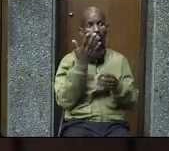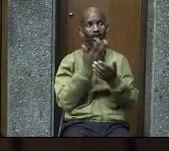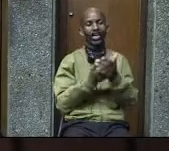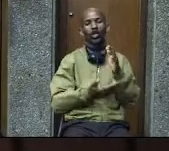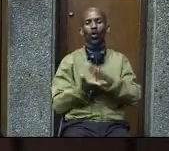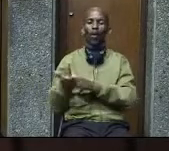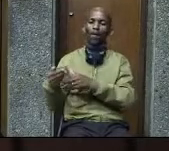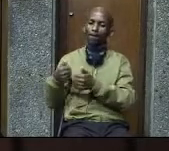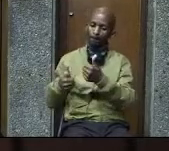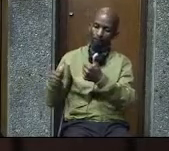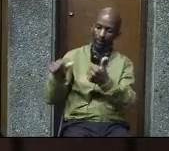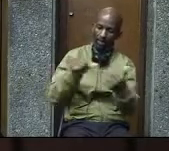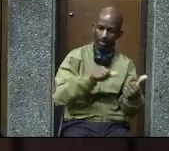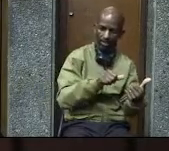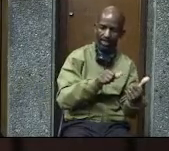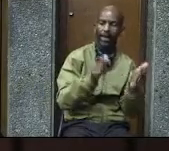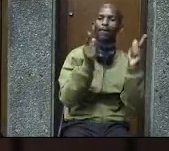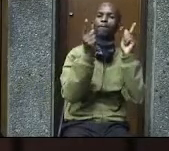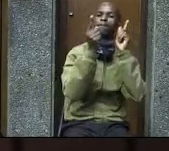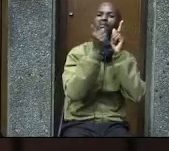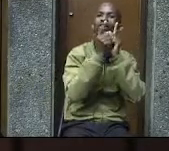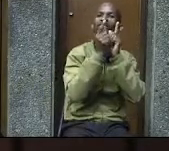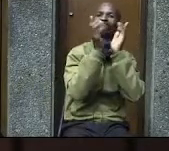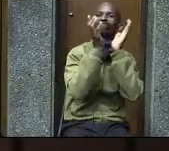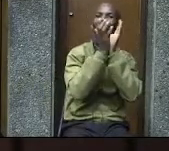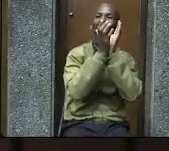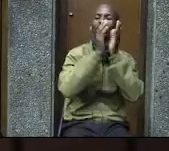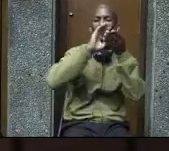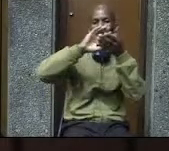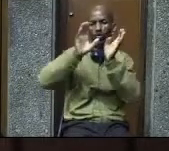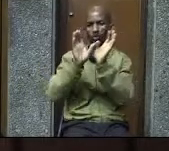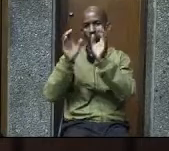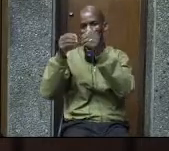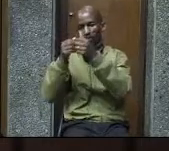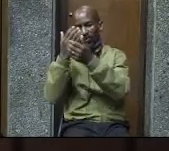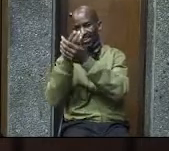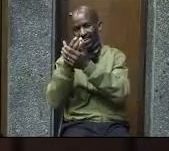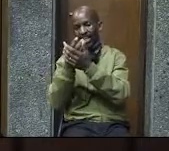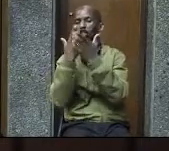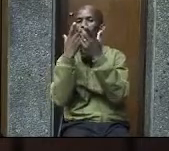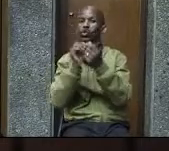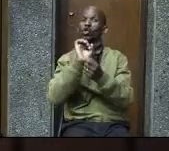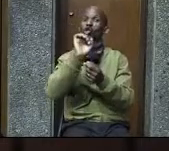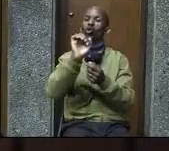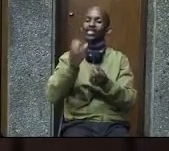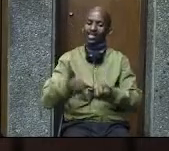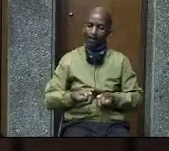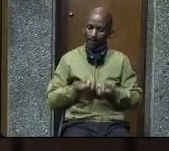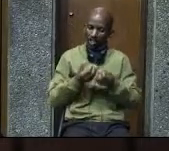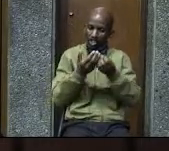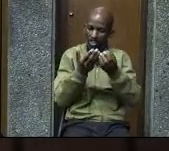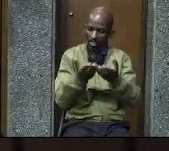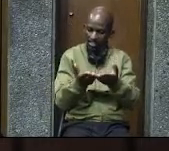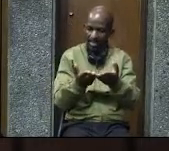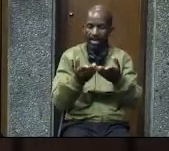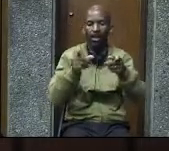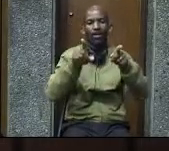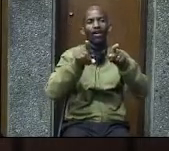go back and meet as the groups and then you can still do your submission. Jwalo